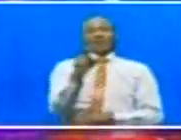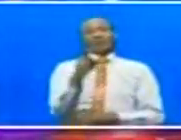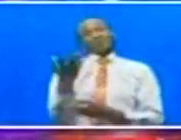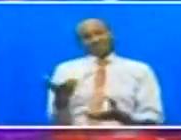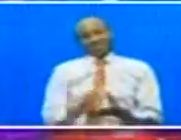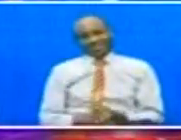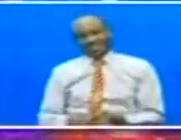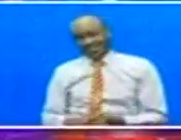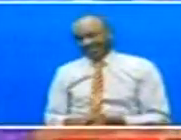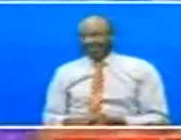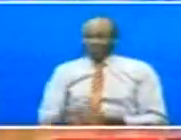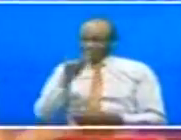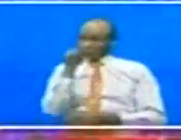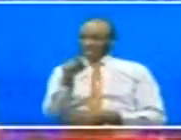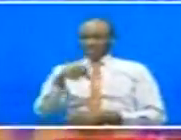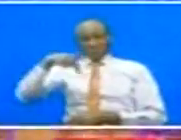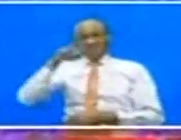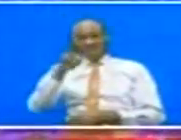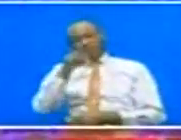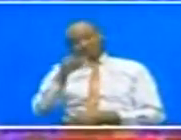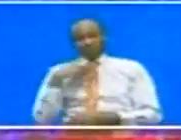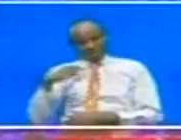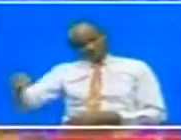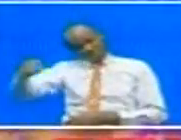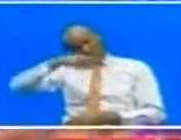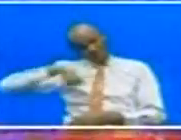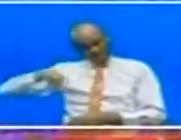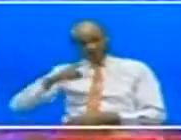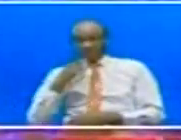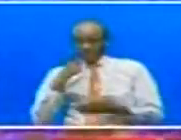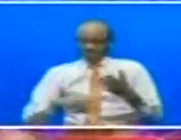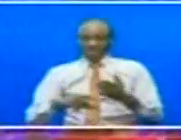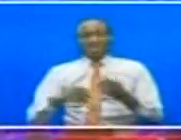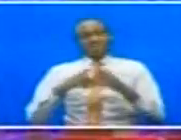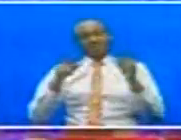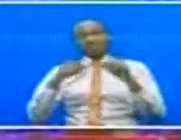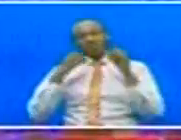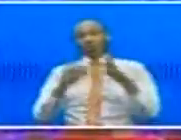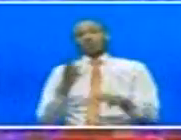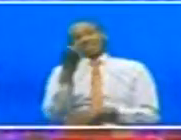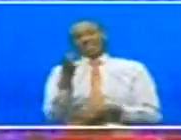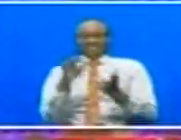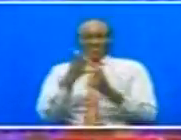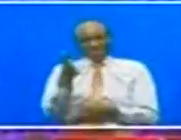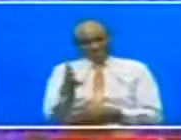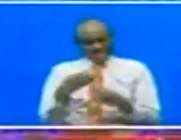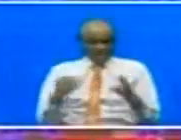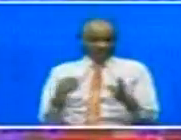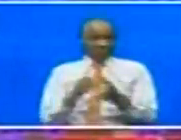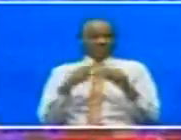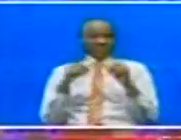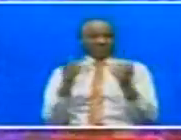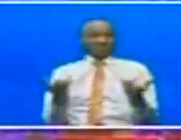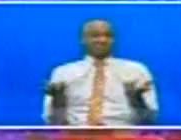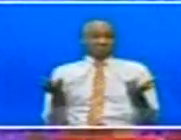I think because of all that whole PR machine that surrounds him, the message was lost in there somewhere. And I think